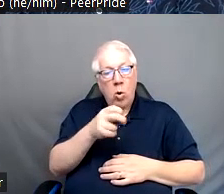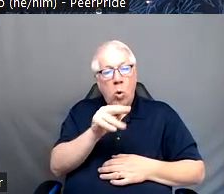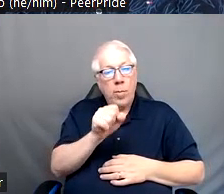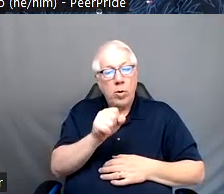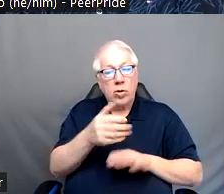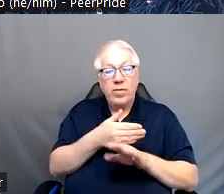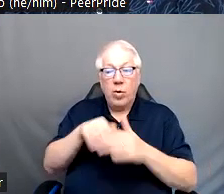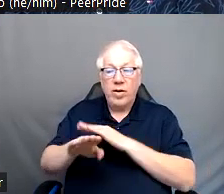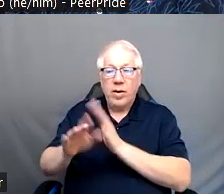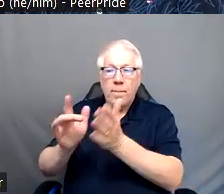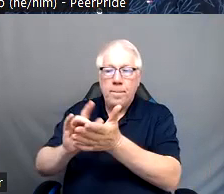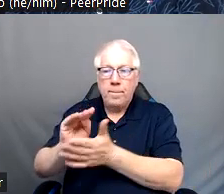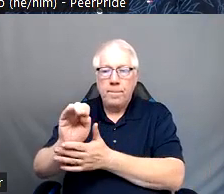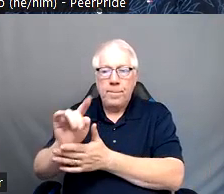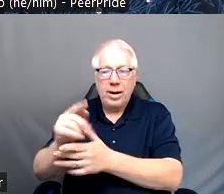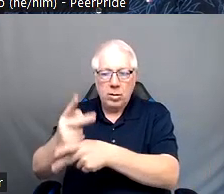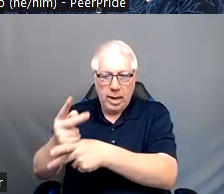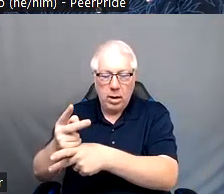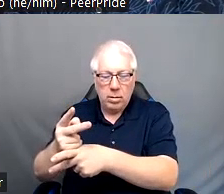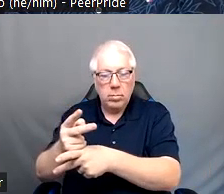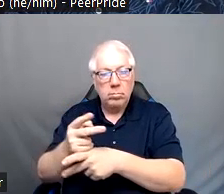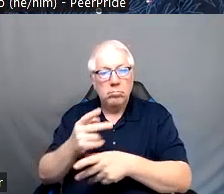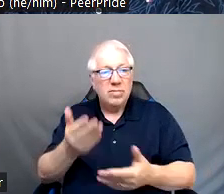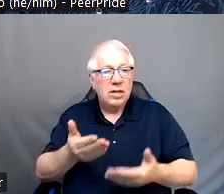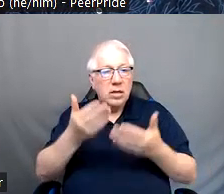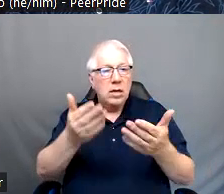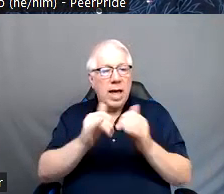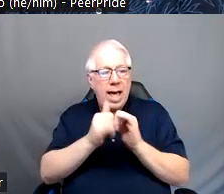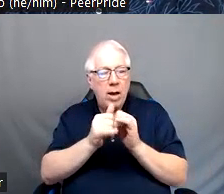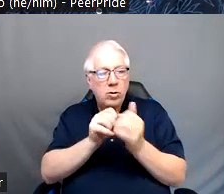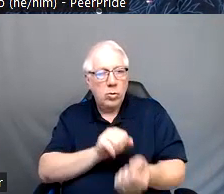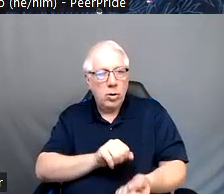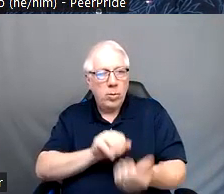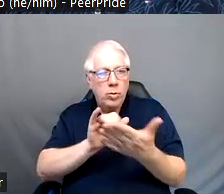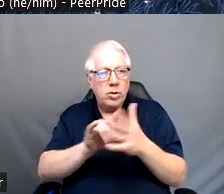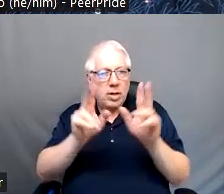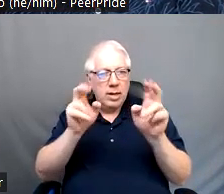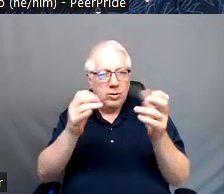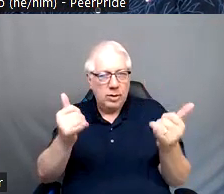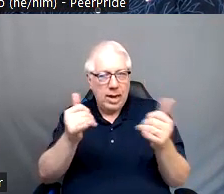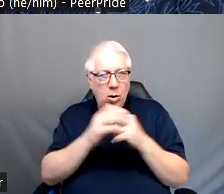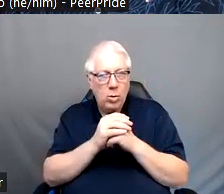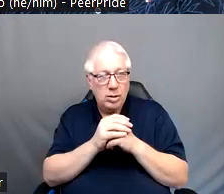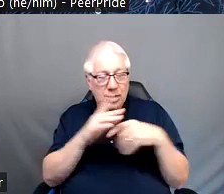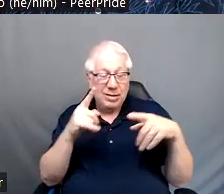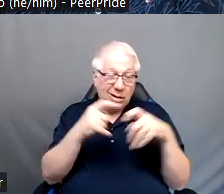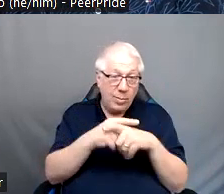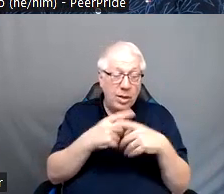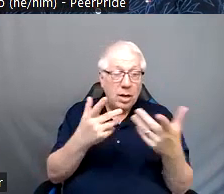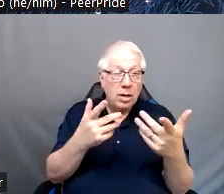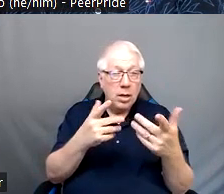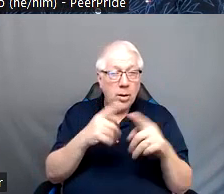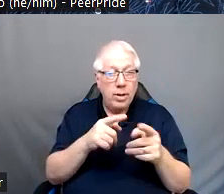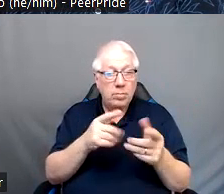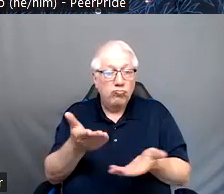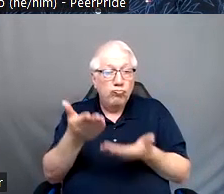care. And so just looking for suggestions about how to approach that issue. Now, that's a complicated one, but I wanted to put that